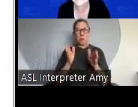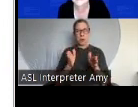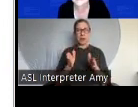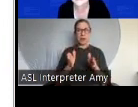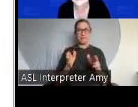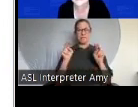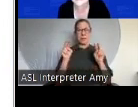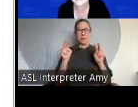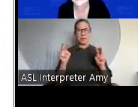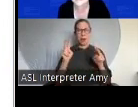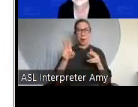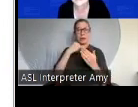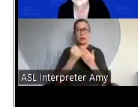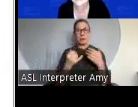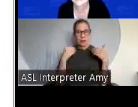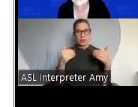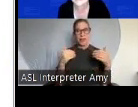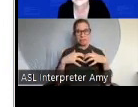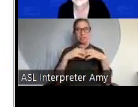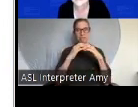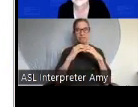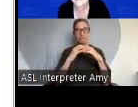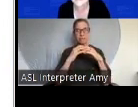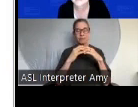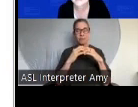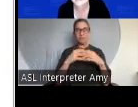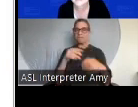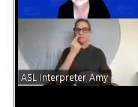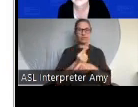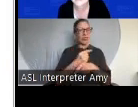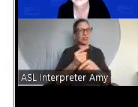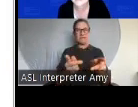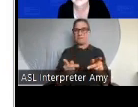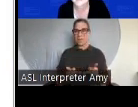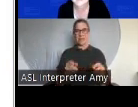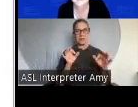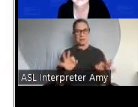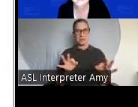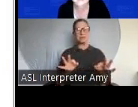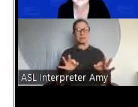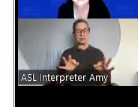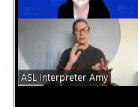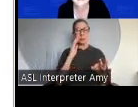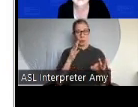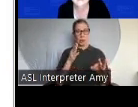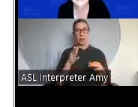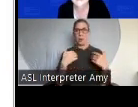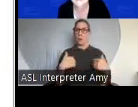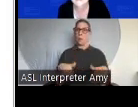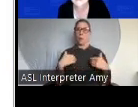seeing this project go forward. It's in the right place. It's going to perform the